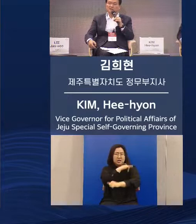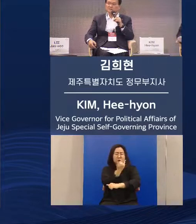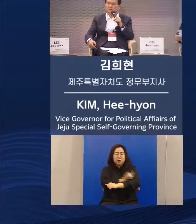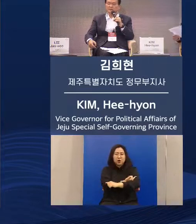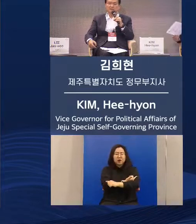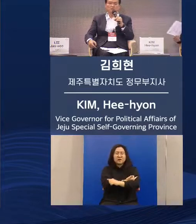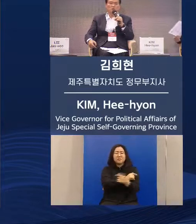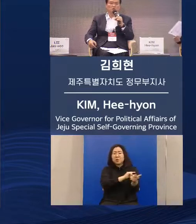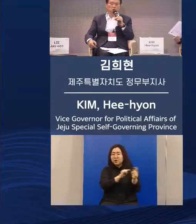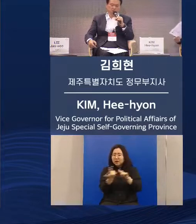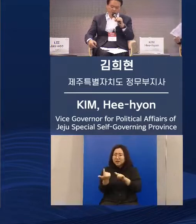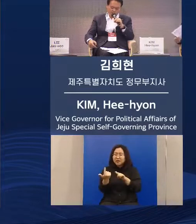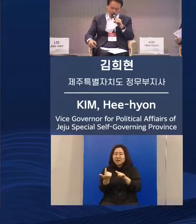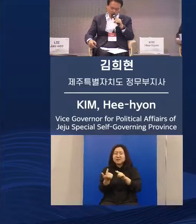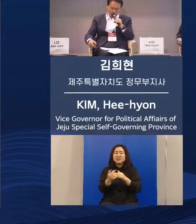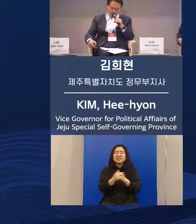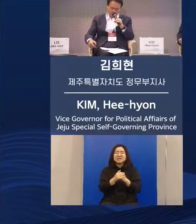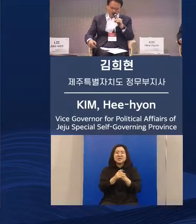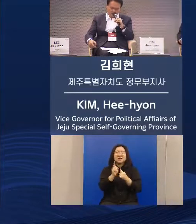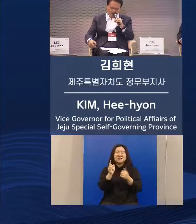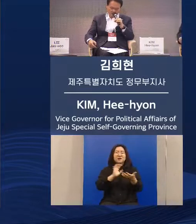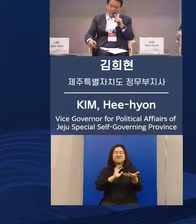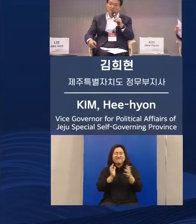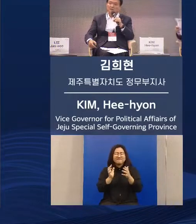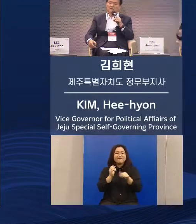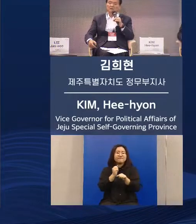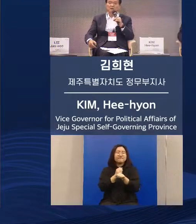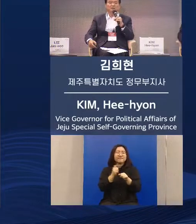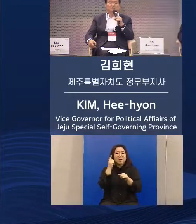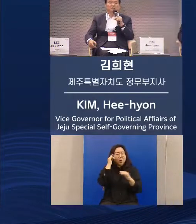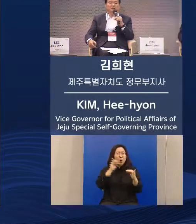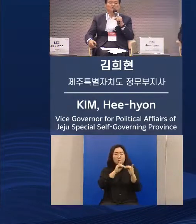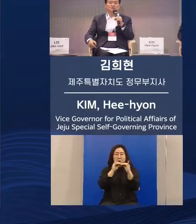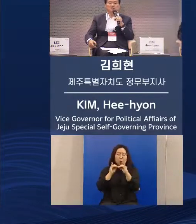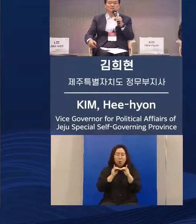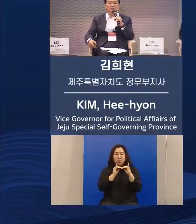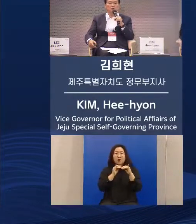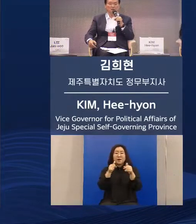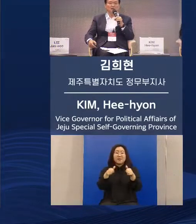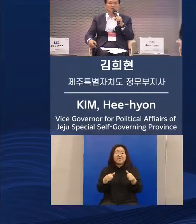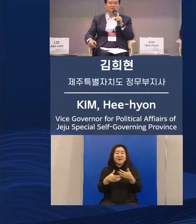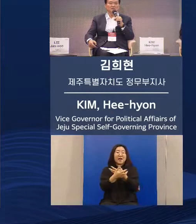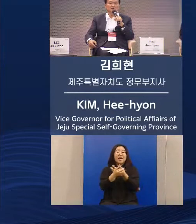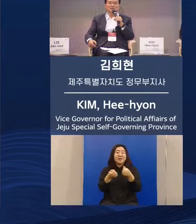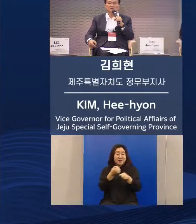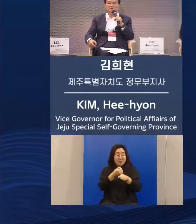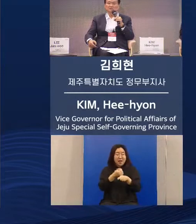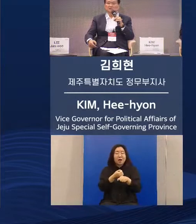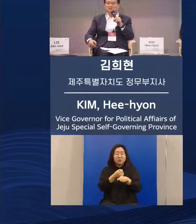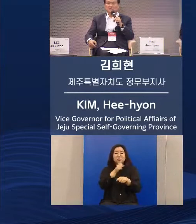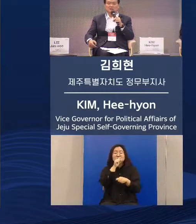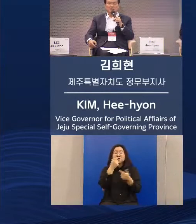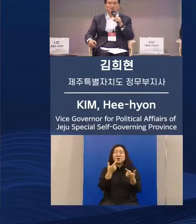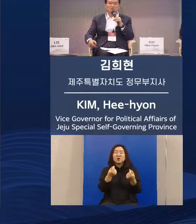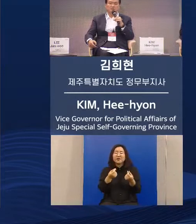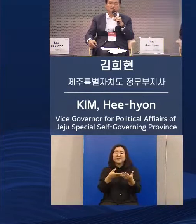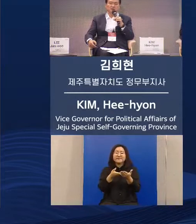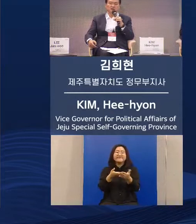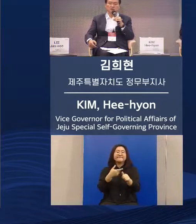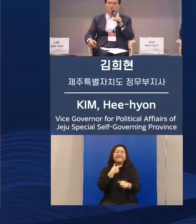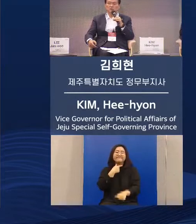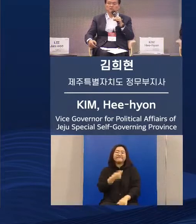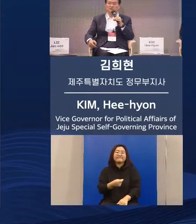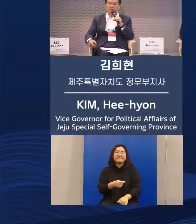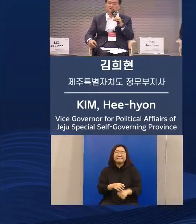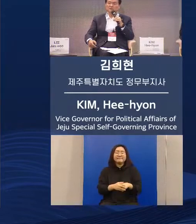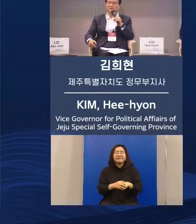community and society. To that end, we need to consider the citizens' human rights.